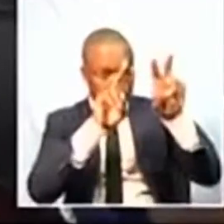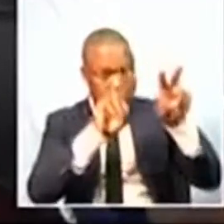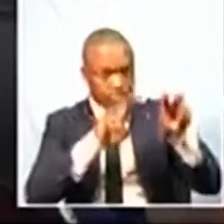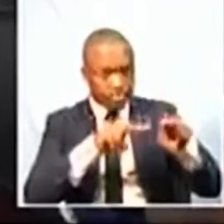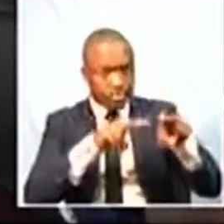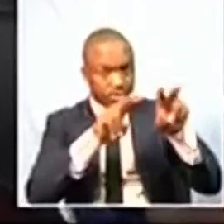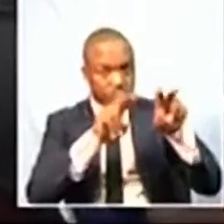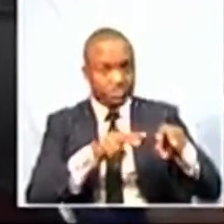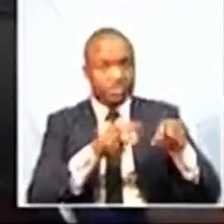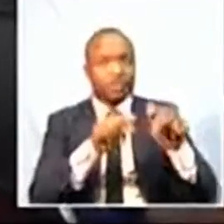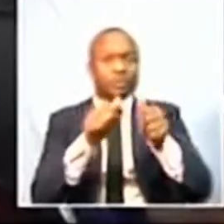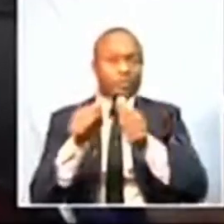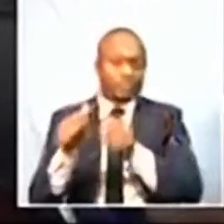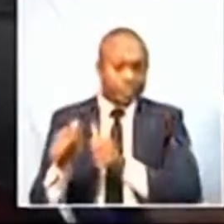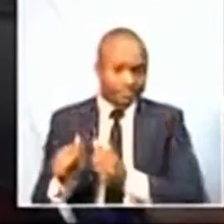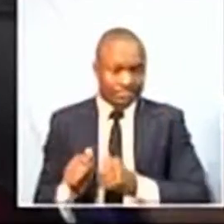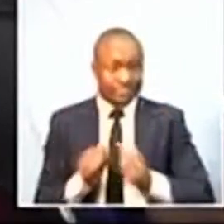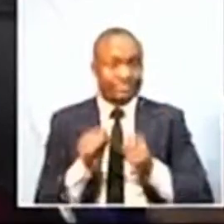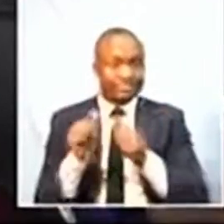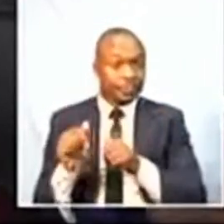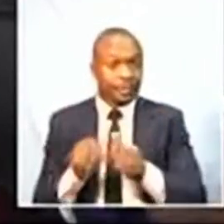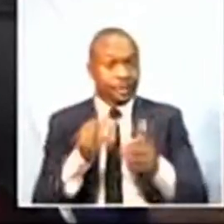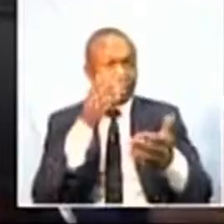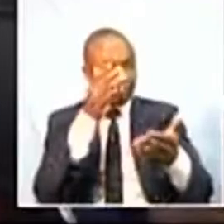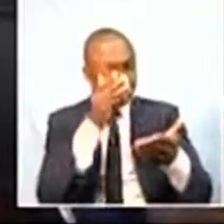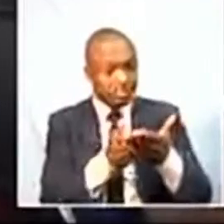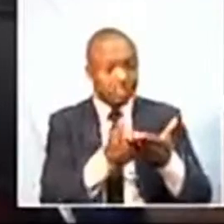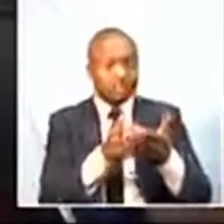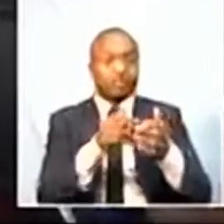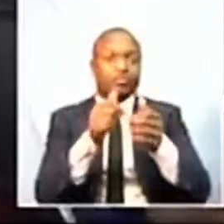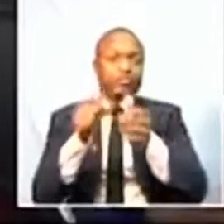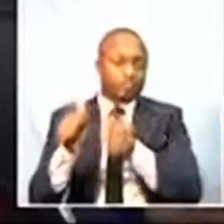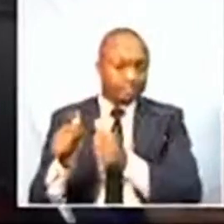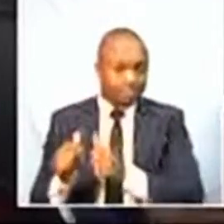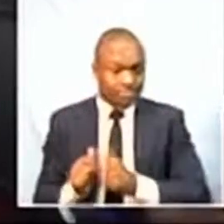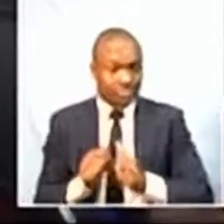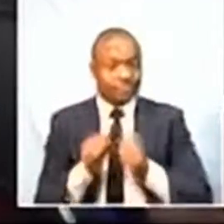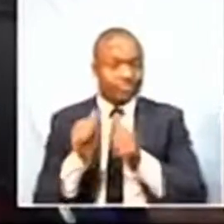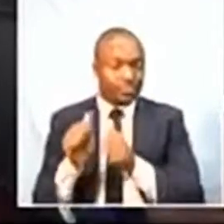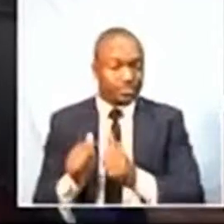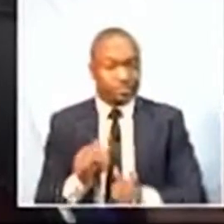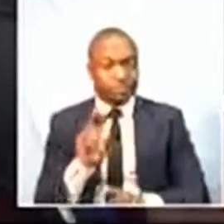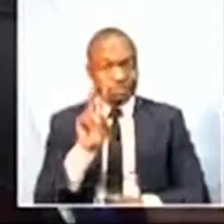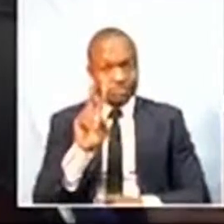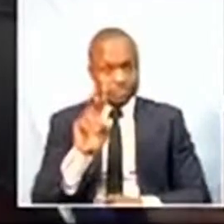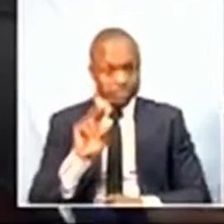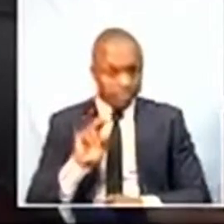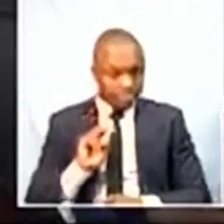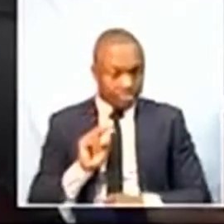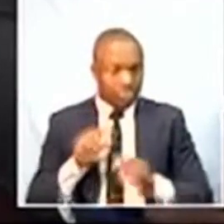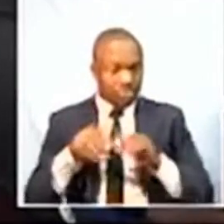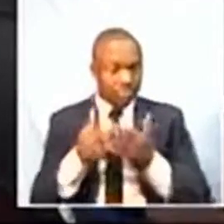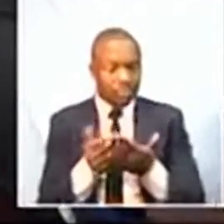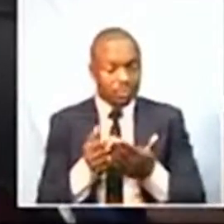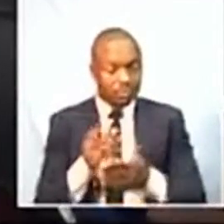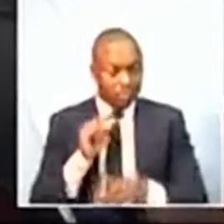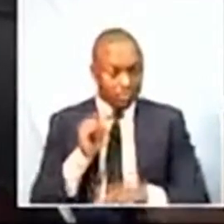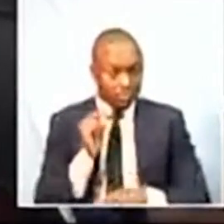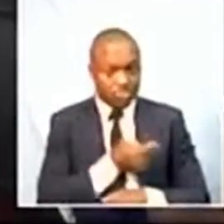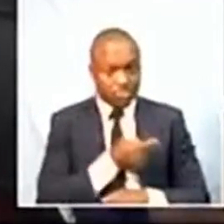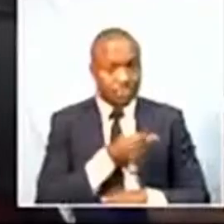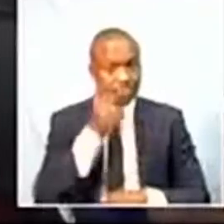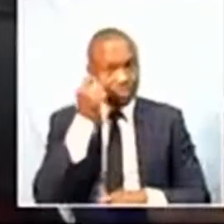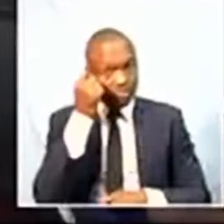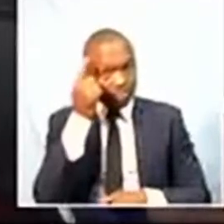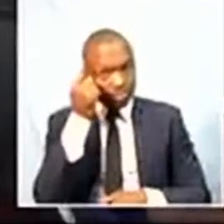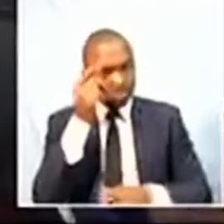activities. So from these two activities, that's how we concluded that indeed some beneficiaries,